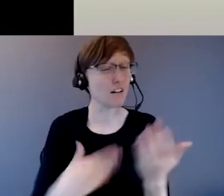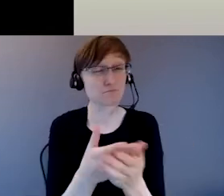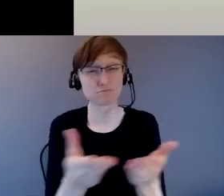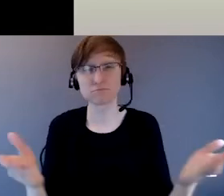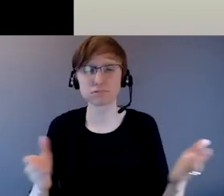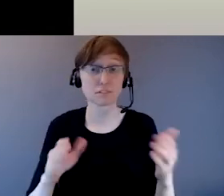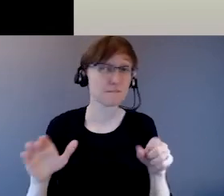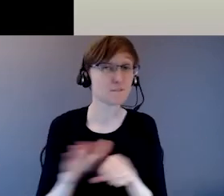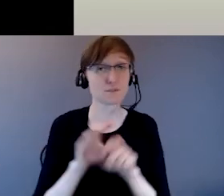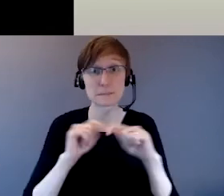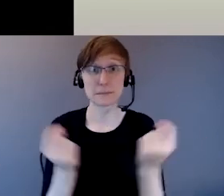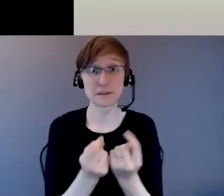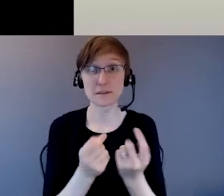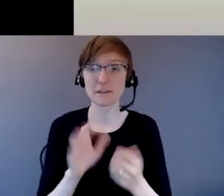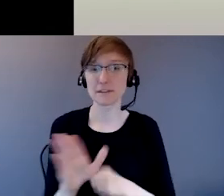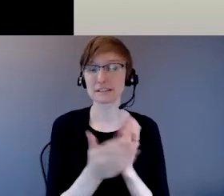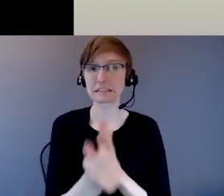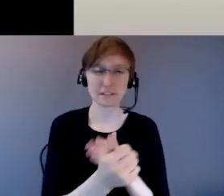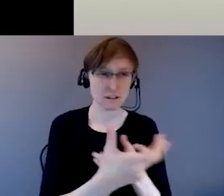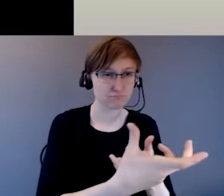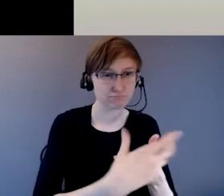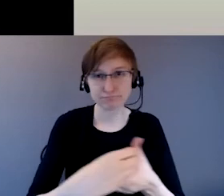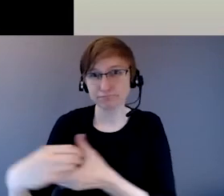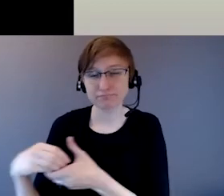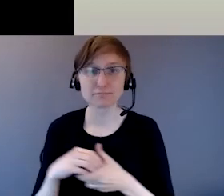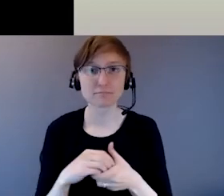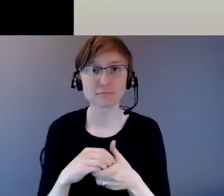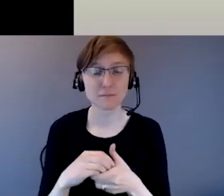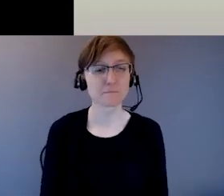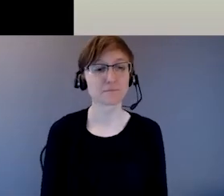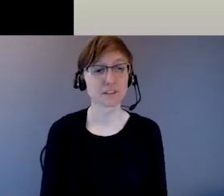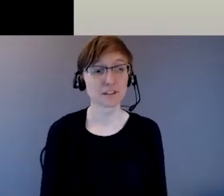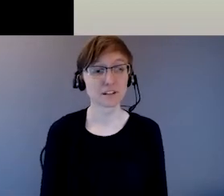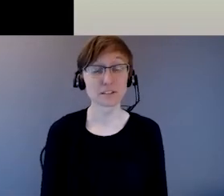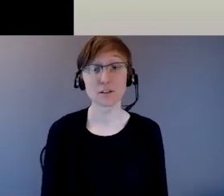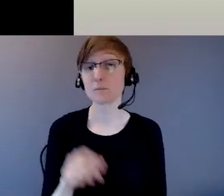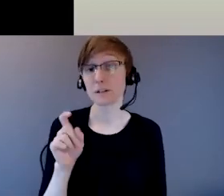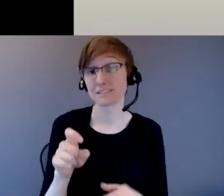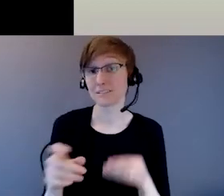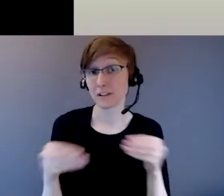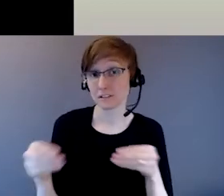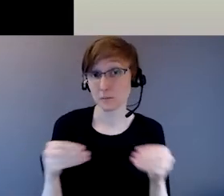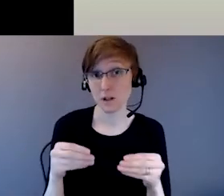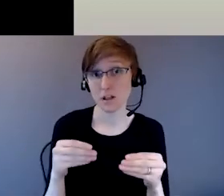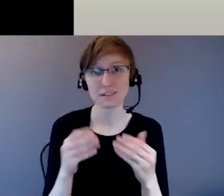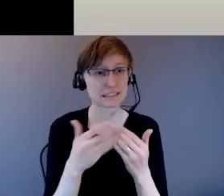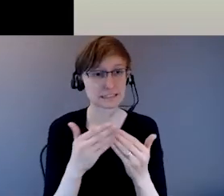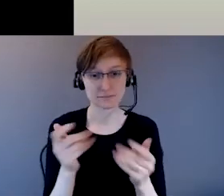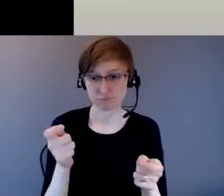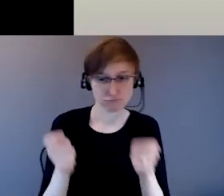this component of it that's derived from necessity to be flexible and easily adaptable.